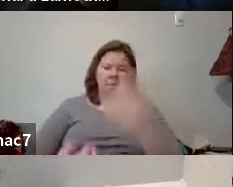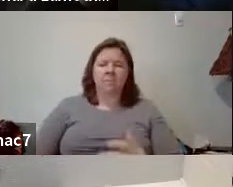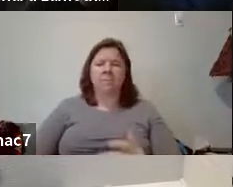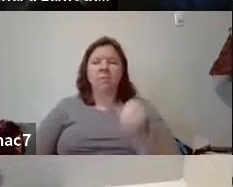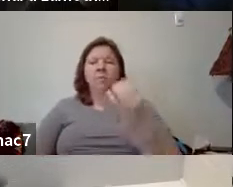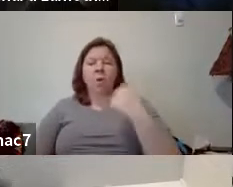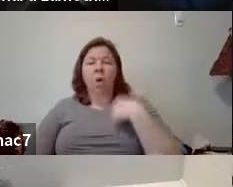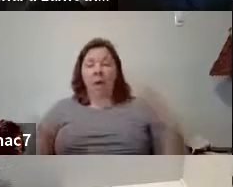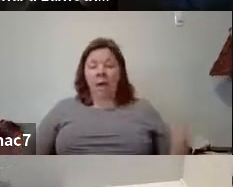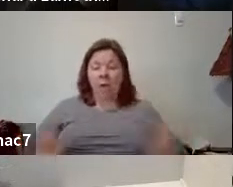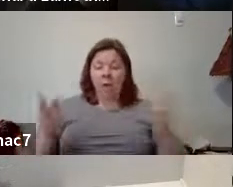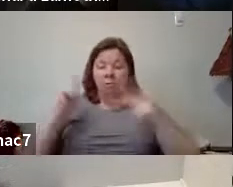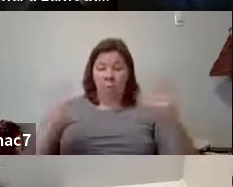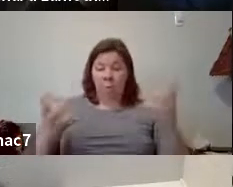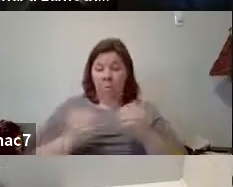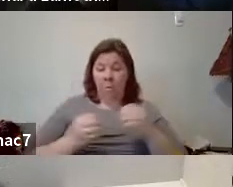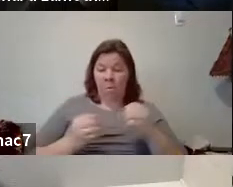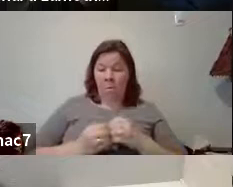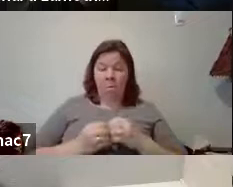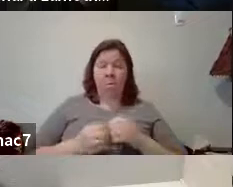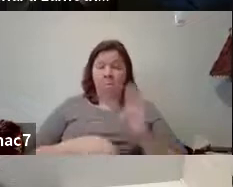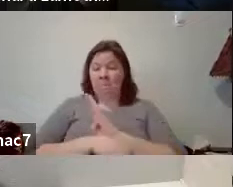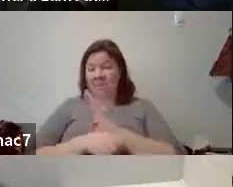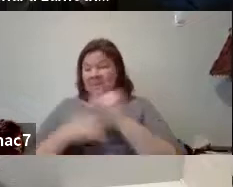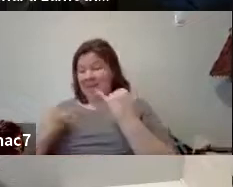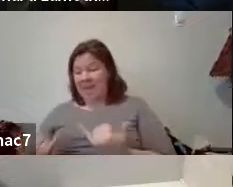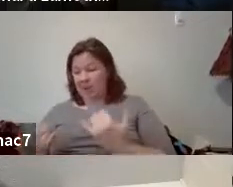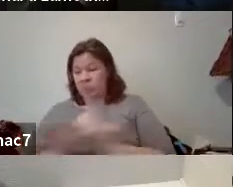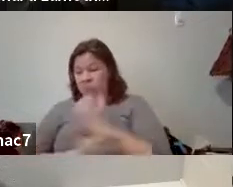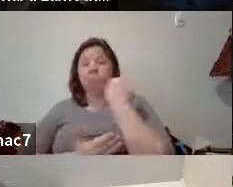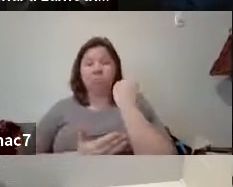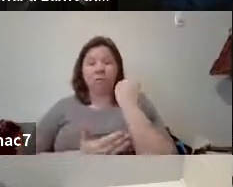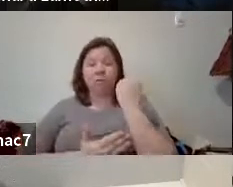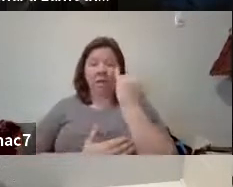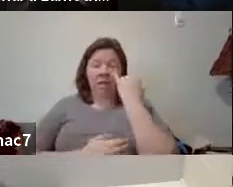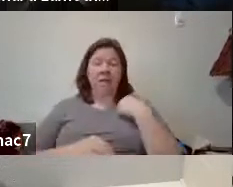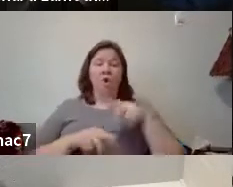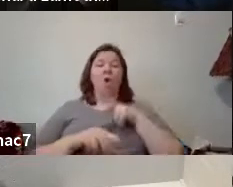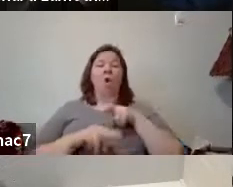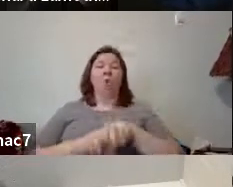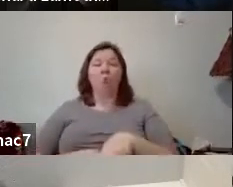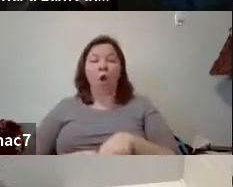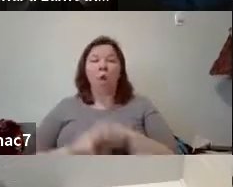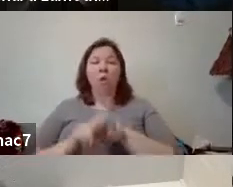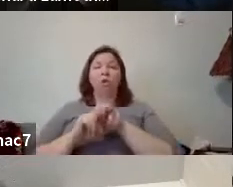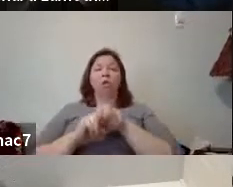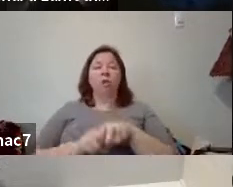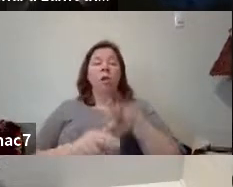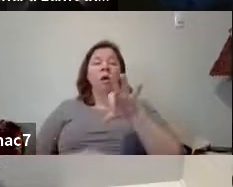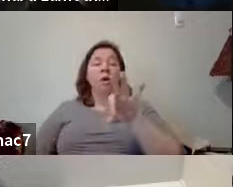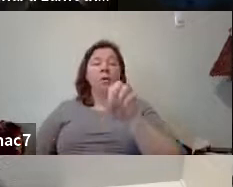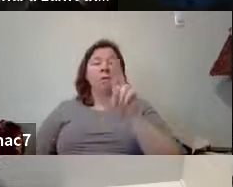so I encourage people who want more to get busy now. But if you're a rock and share founder, like a lot of people